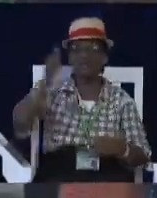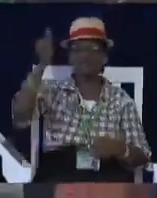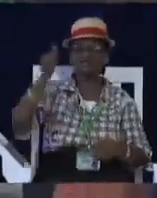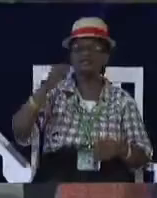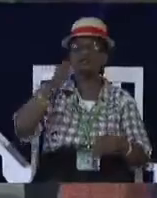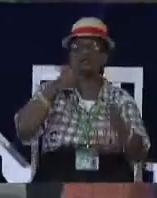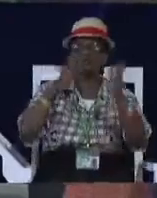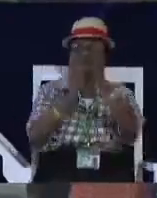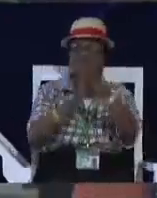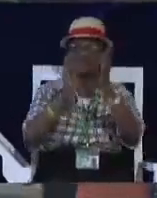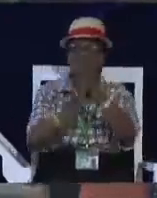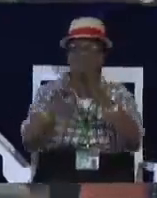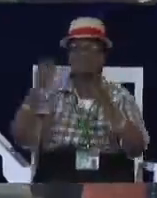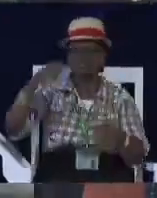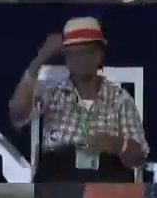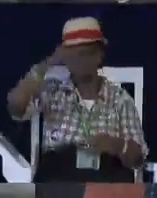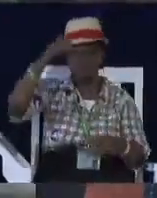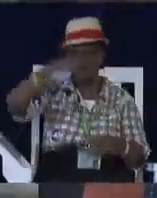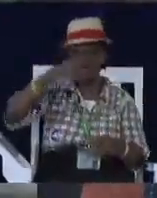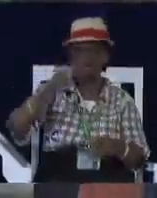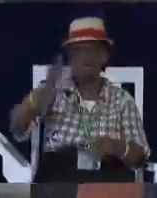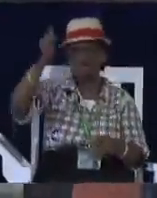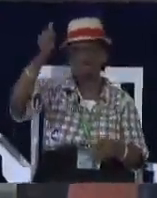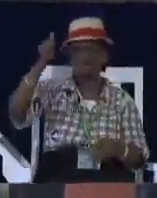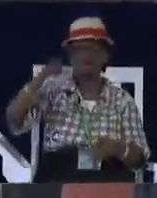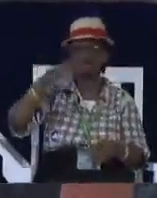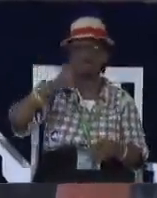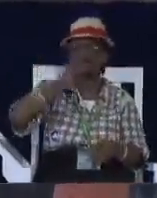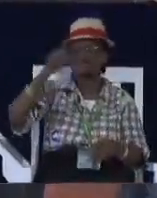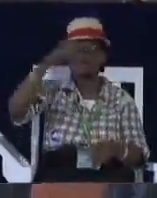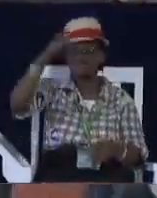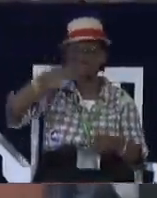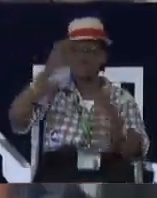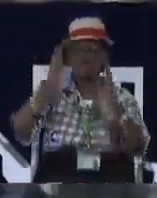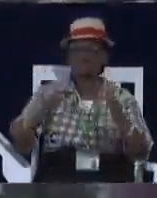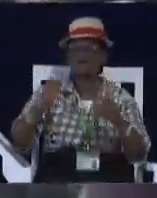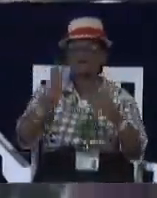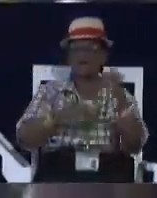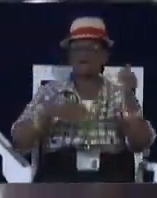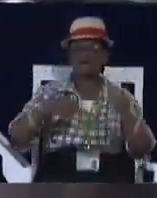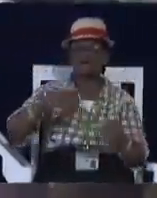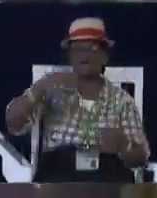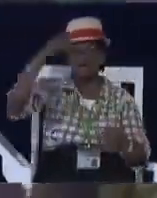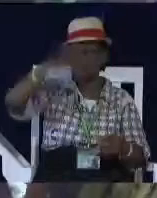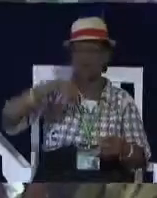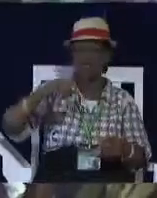praise the wisest who is wiser than the wisest,